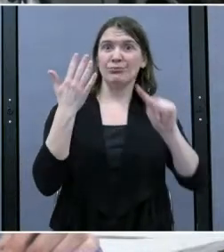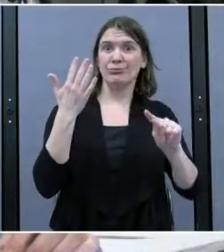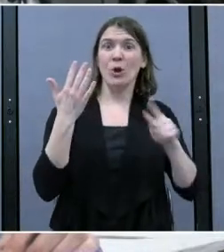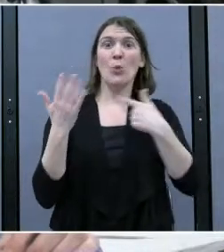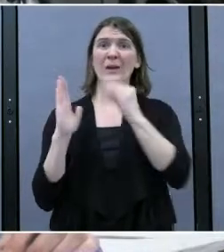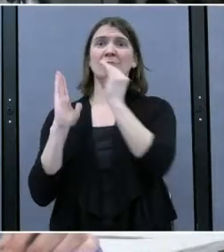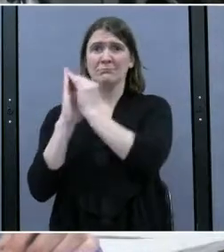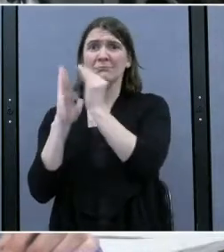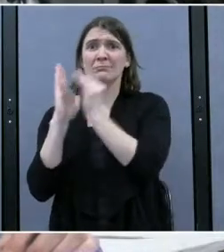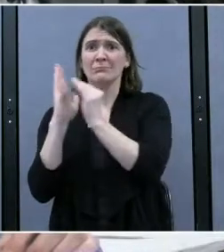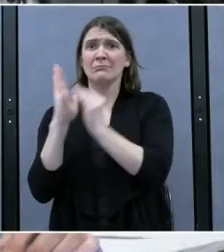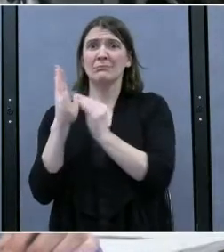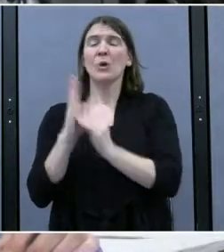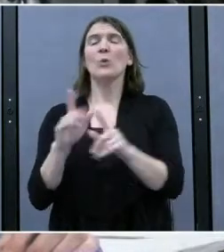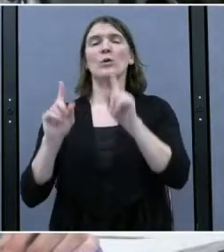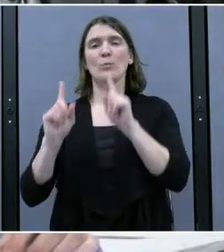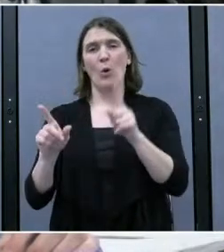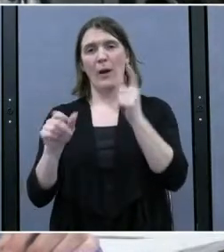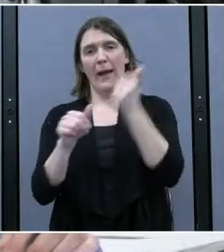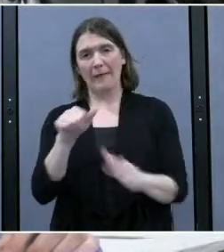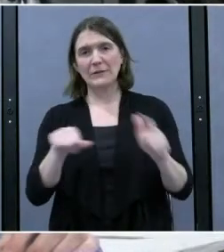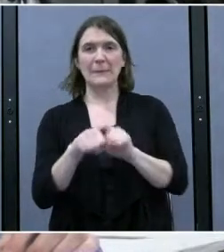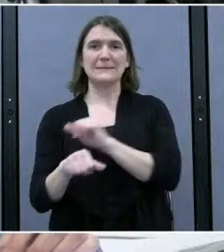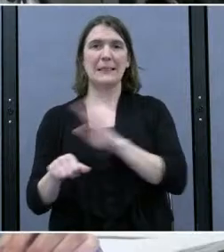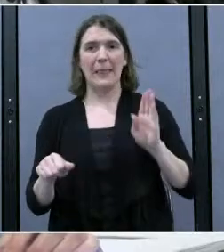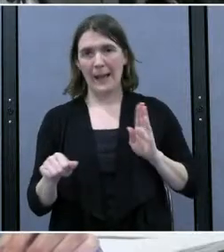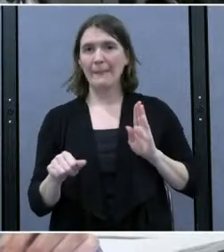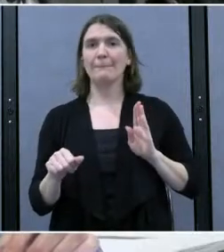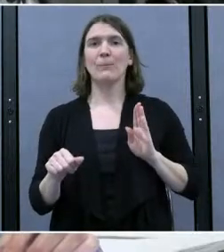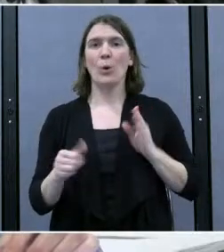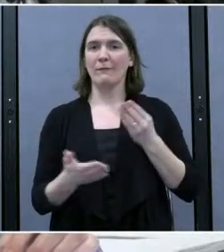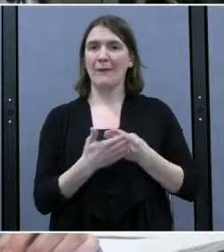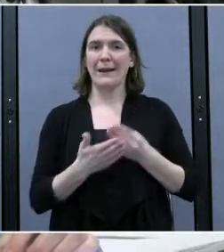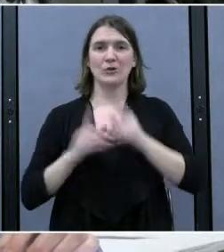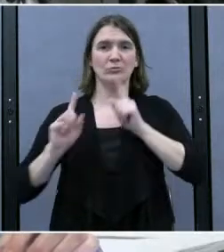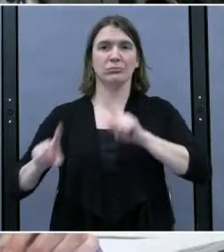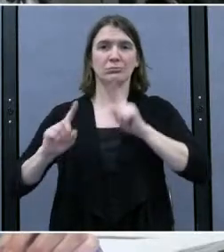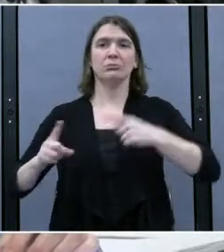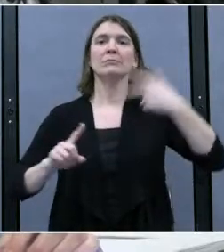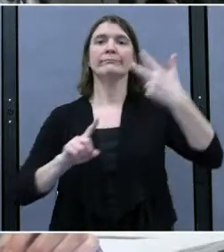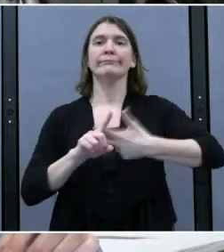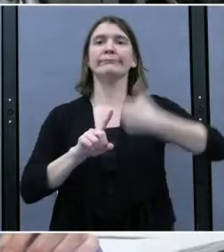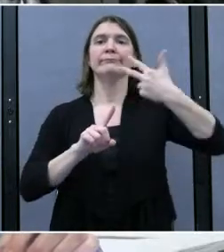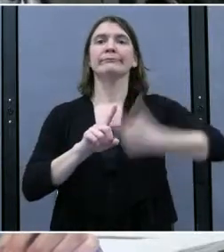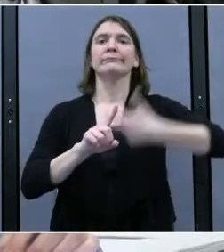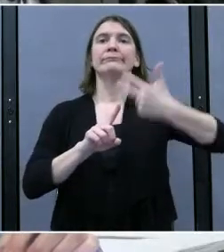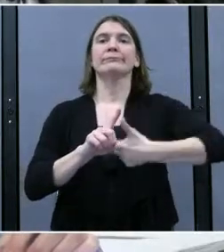reported on in the select board's financial reports quarterly.